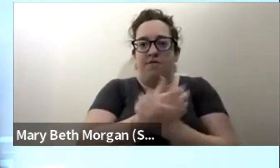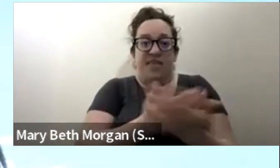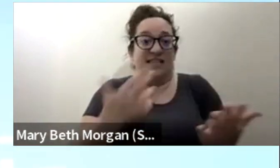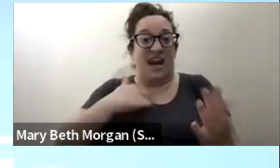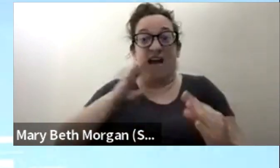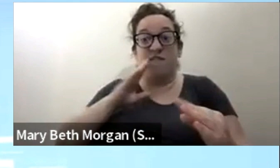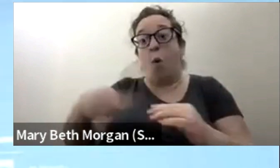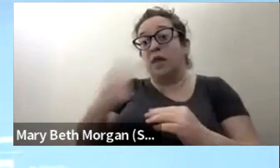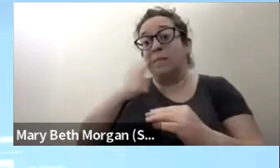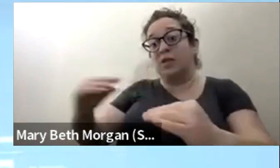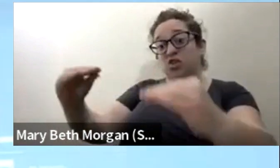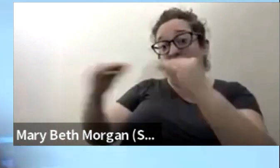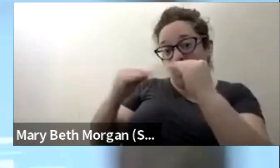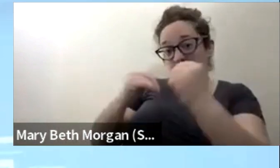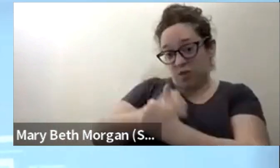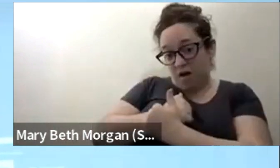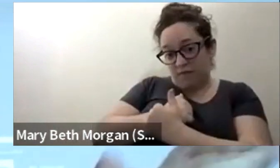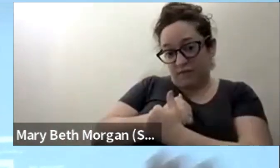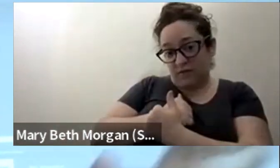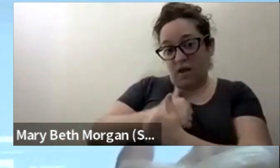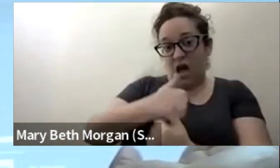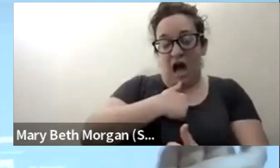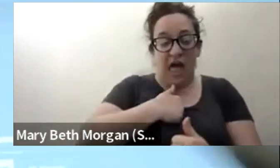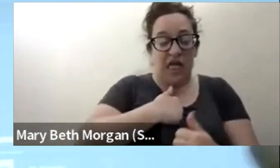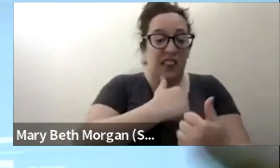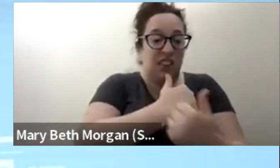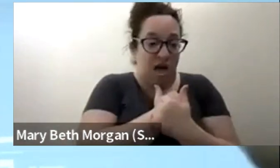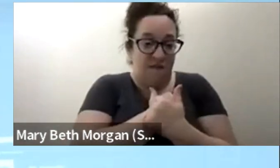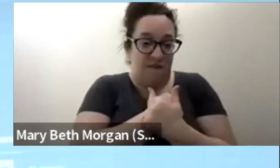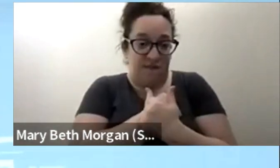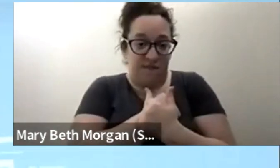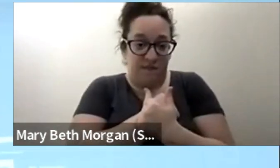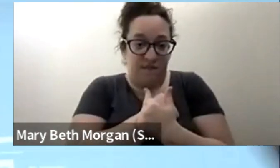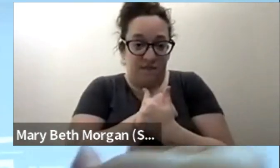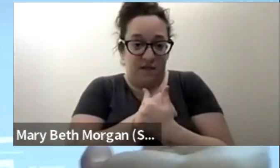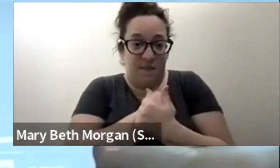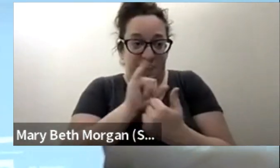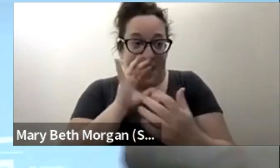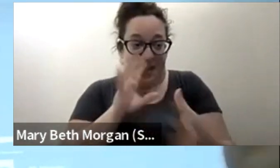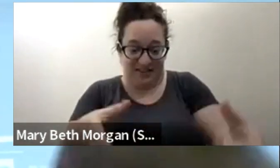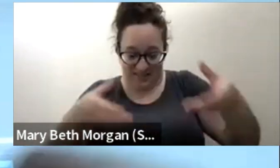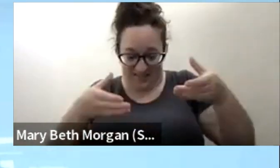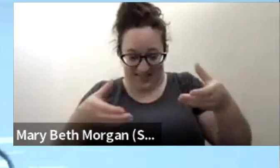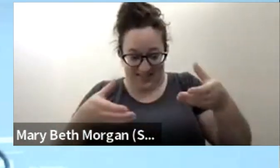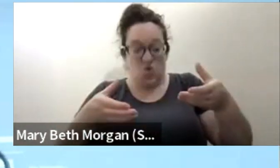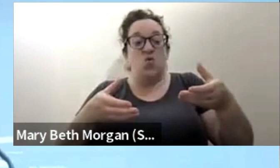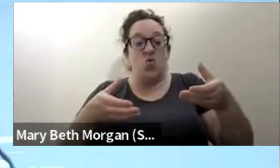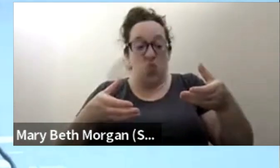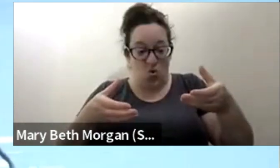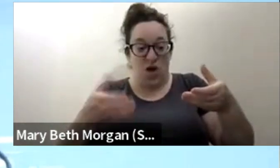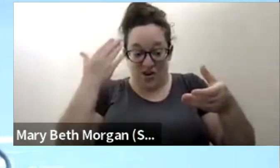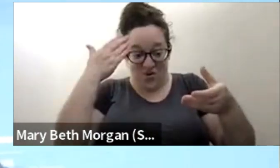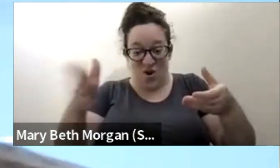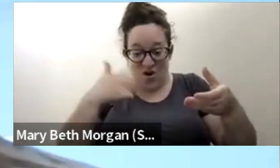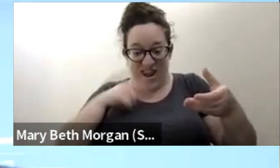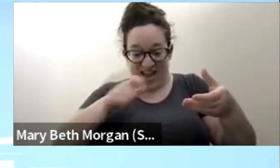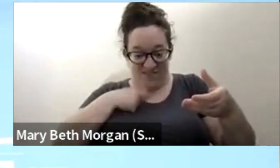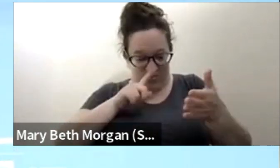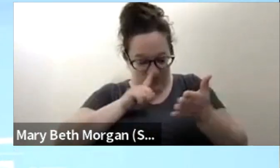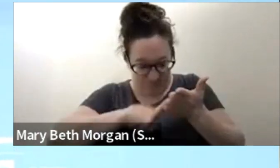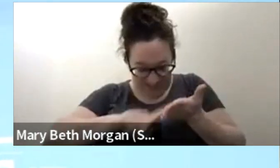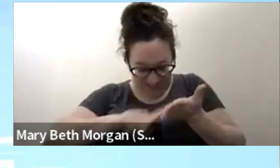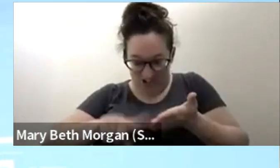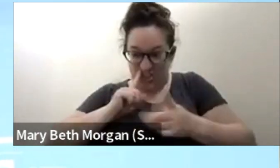about how I feel about things, while acknowledging there are different points of view, or that I have conflicting points of view,